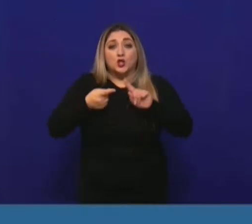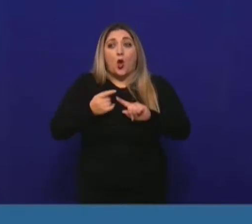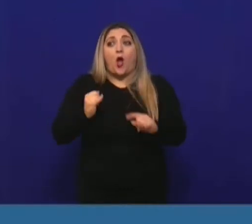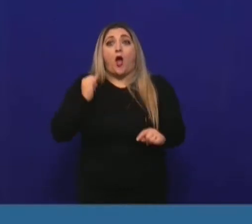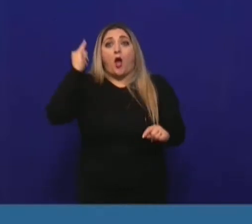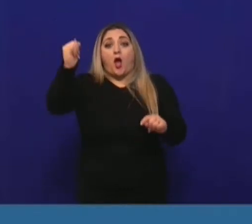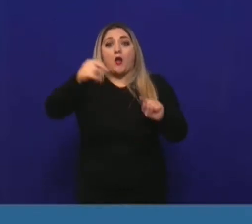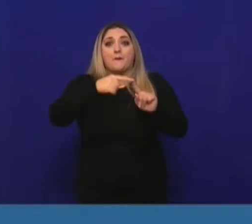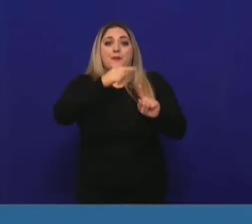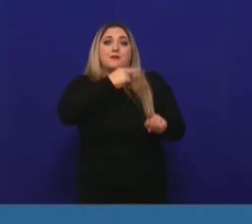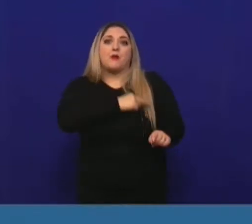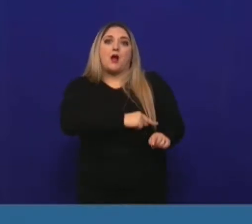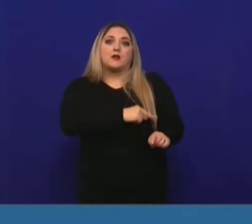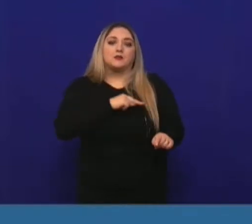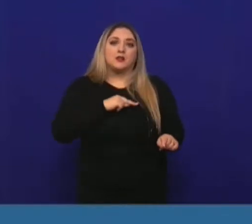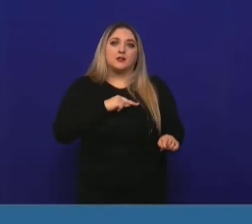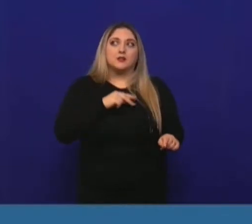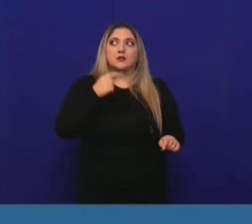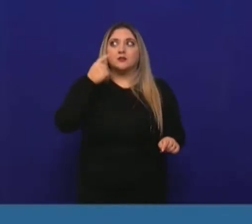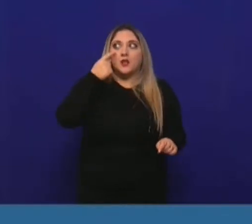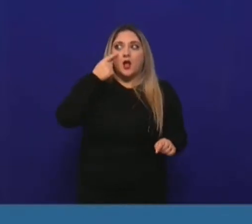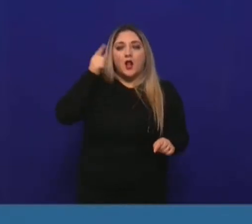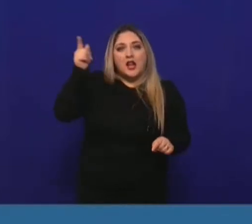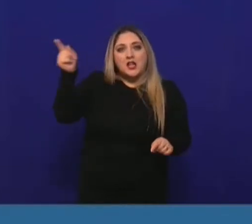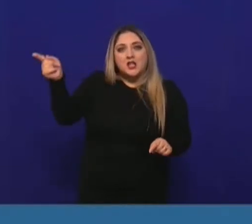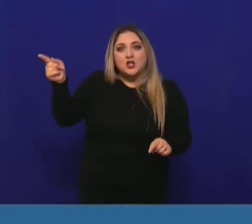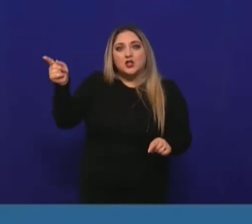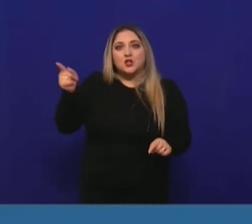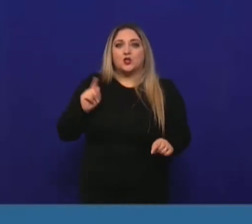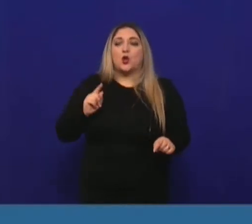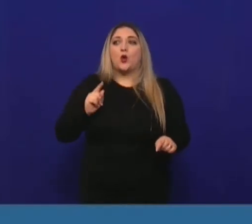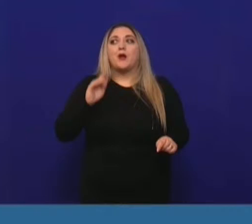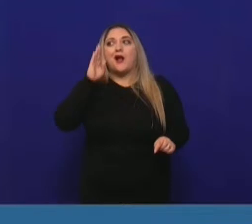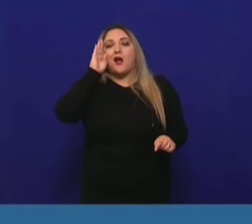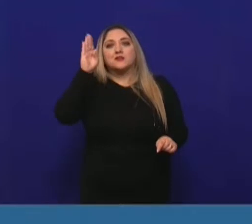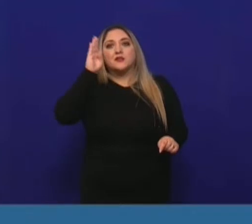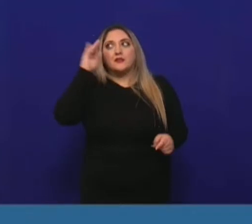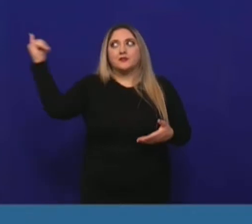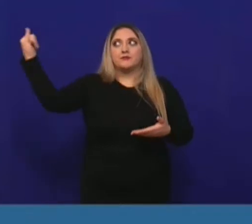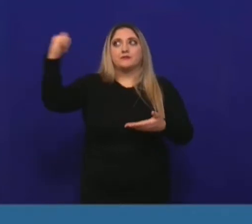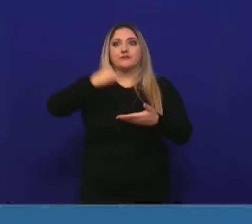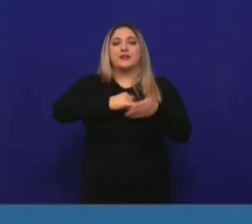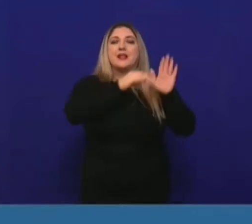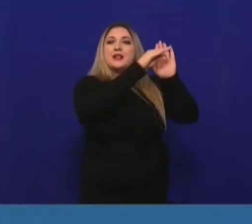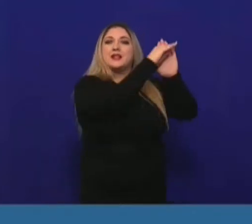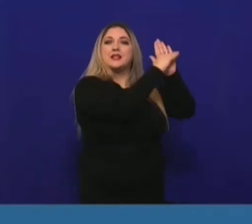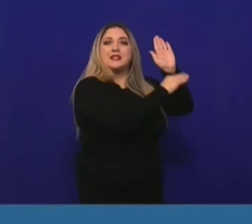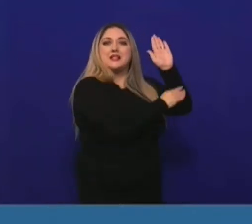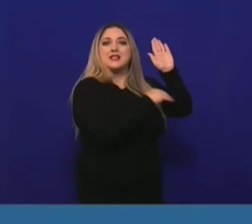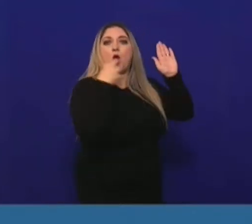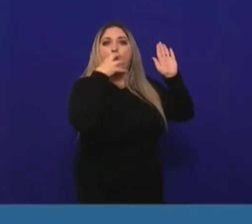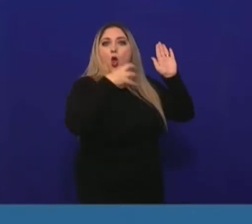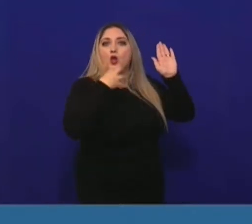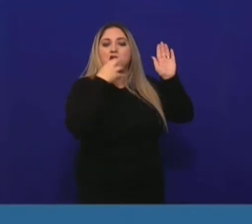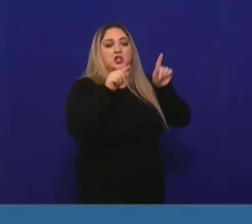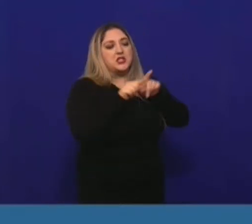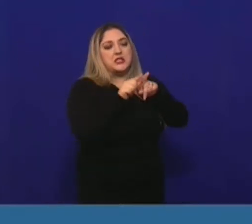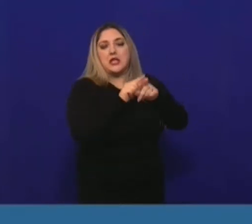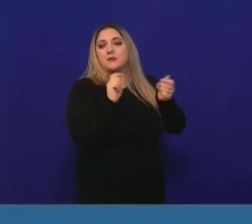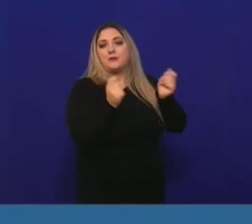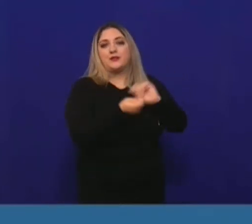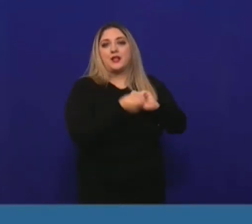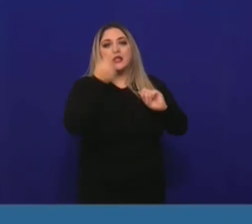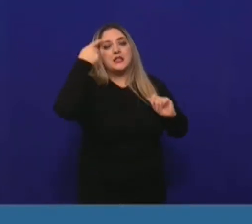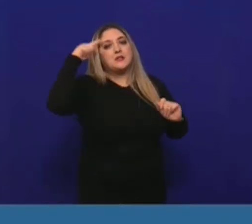Malta, u allura l-classification tal-Amber countries għadha hemmhekk u dil-ġimgħa ma kellniex tibdil, però aħna dejjem ikunu